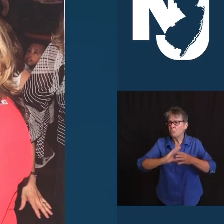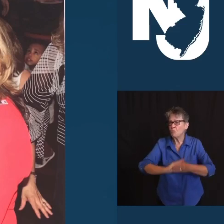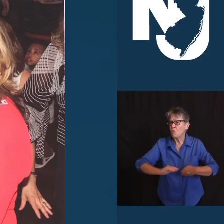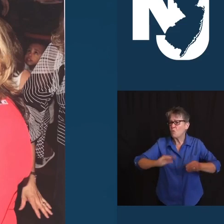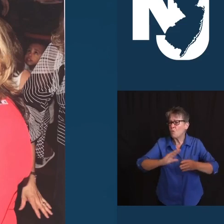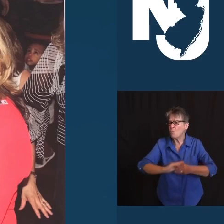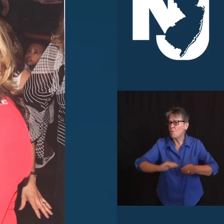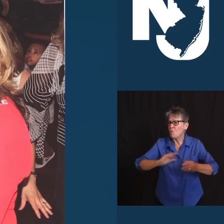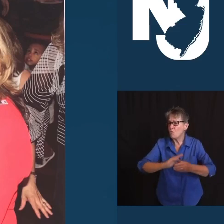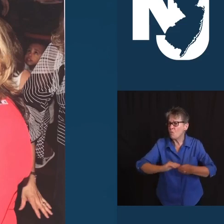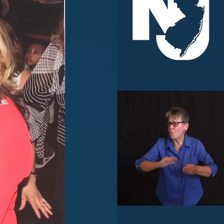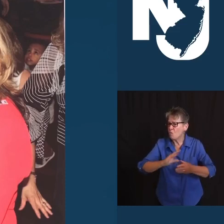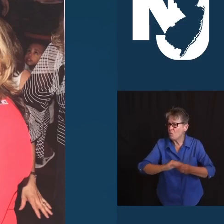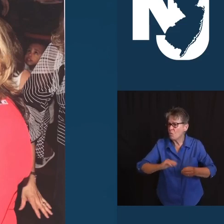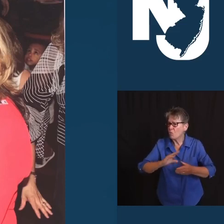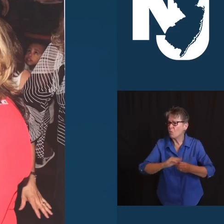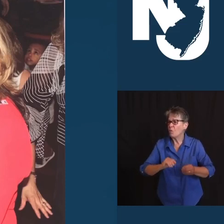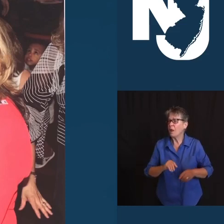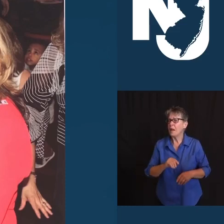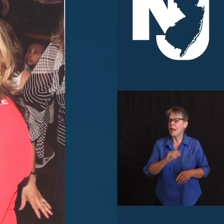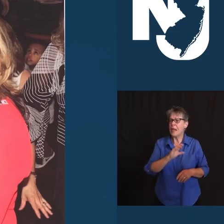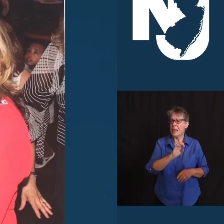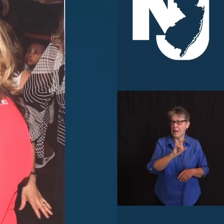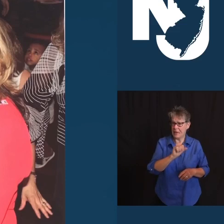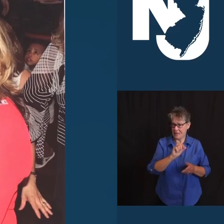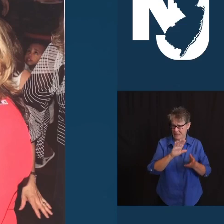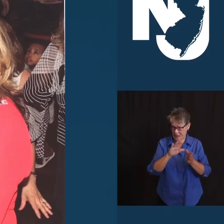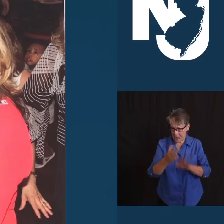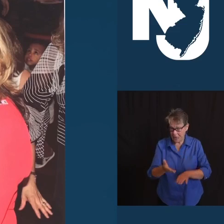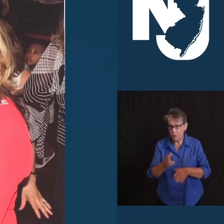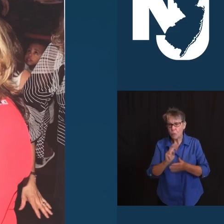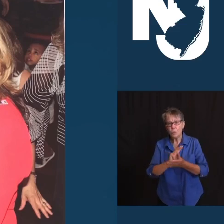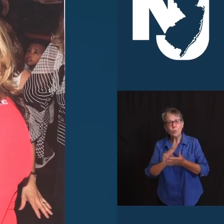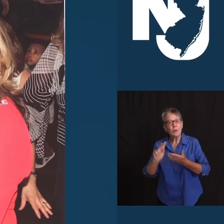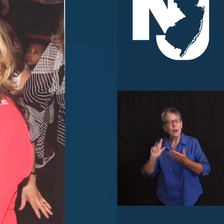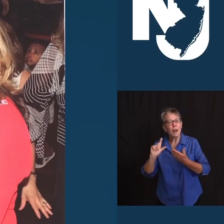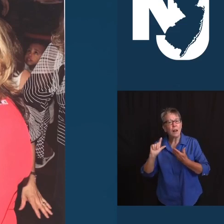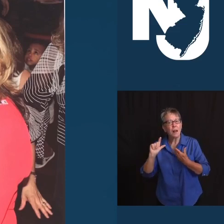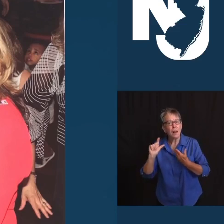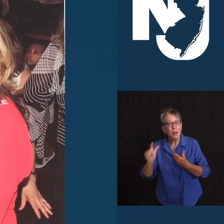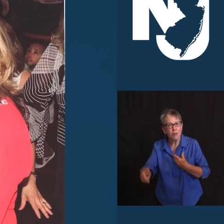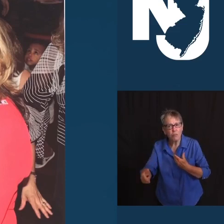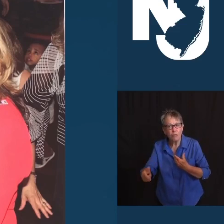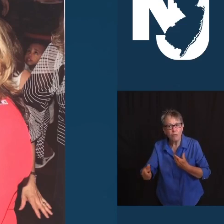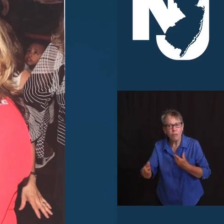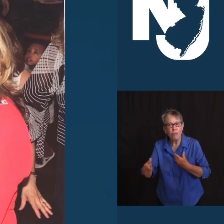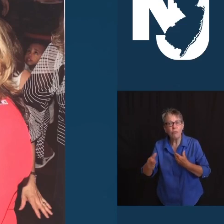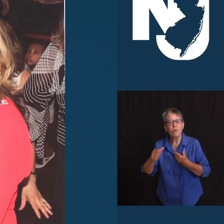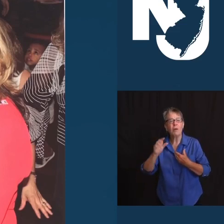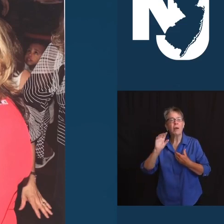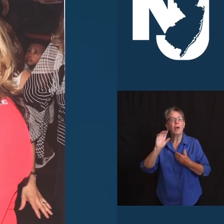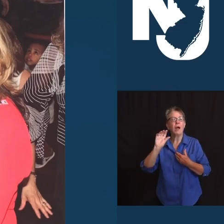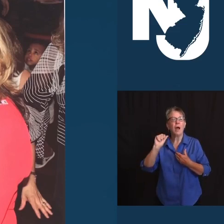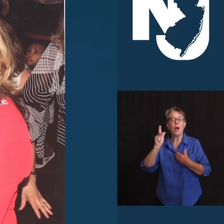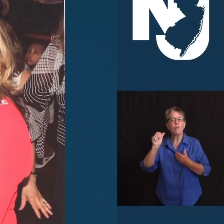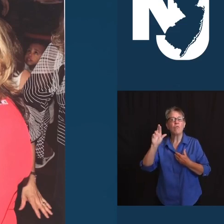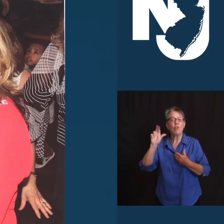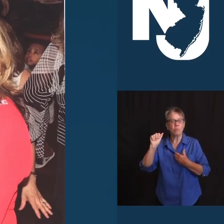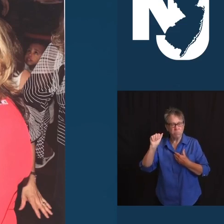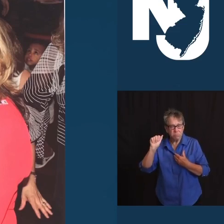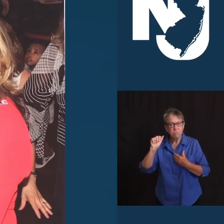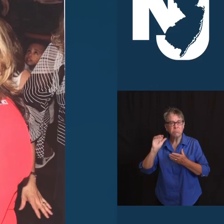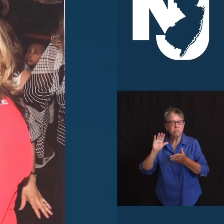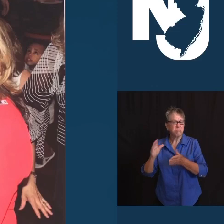2 weeks after Elena passed, the Alvarez family lost Aurora. Aurora was a creative spirit, a woman of